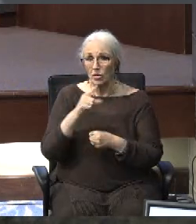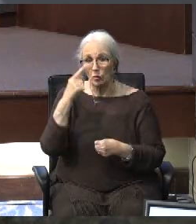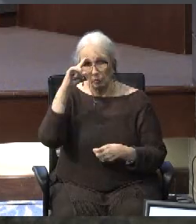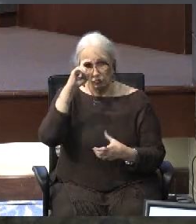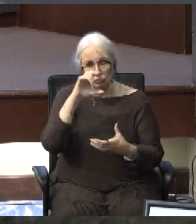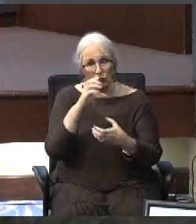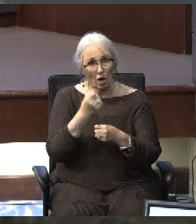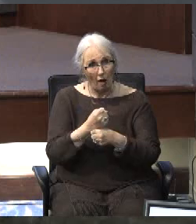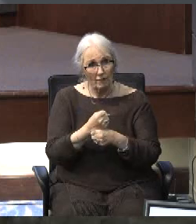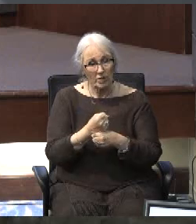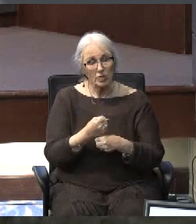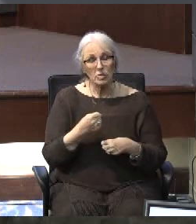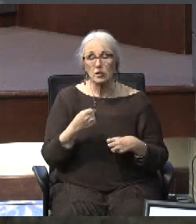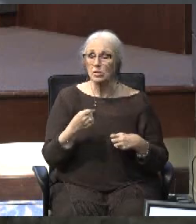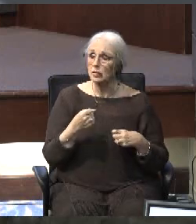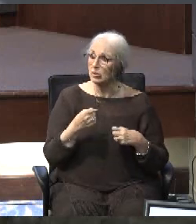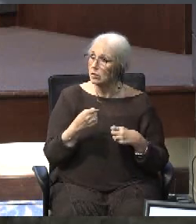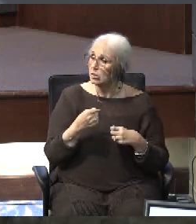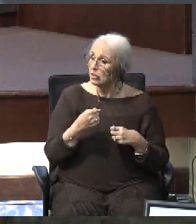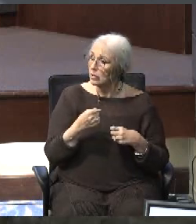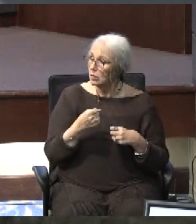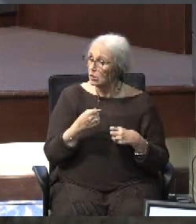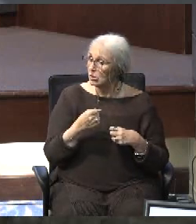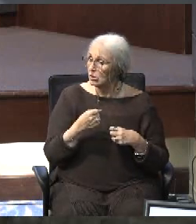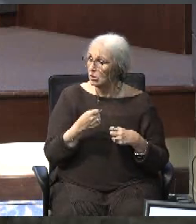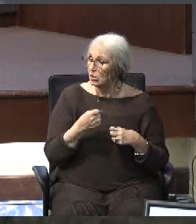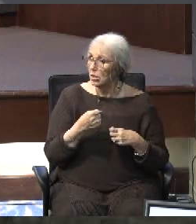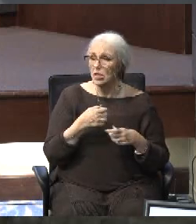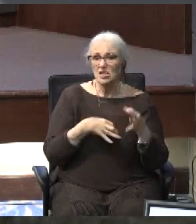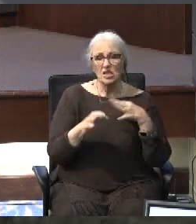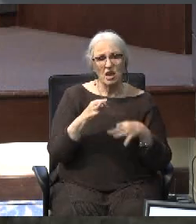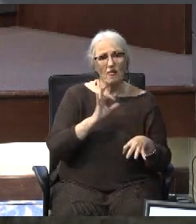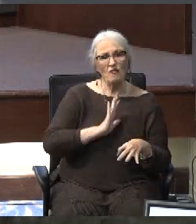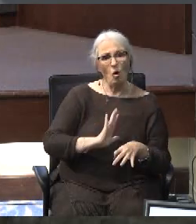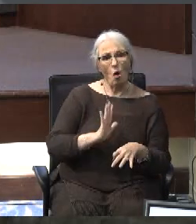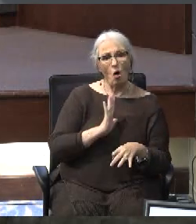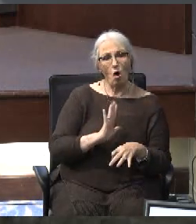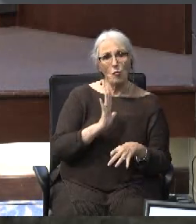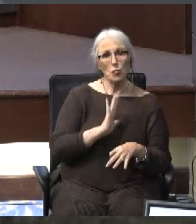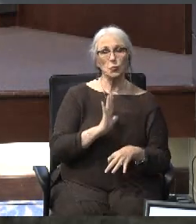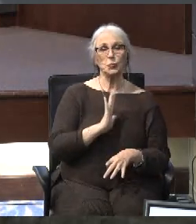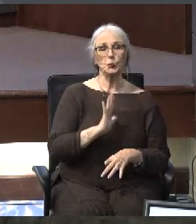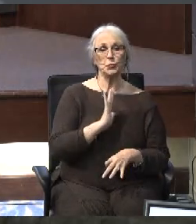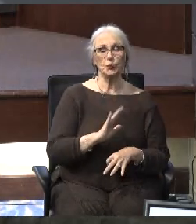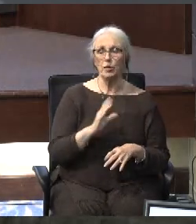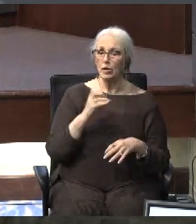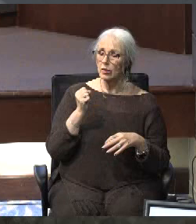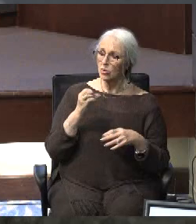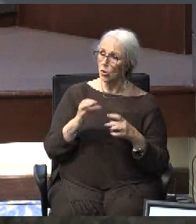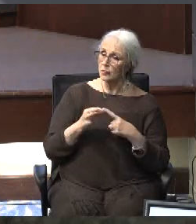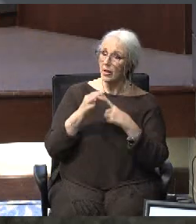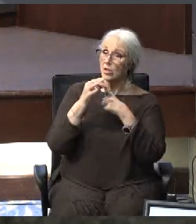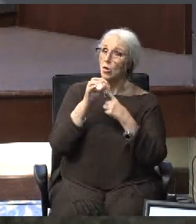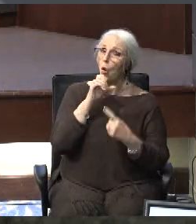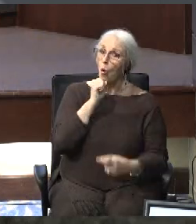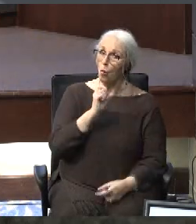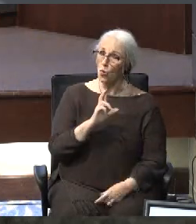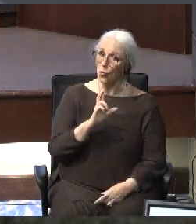way, you know, instead of being so formal with them, you know, especially the older